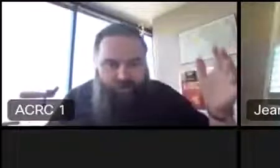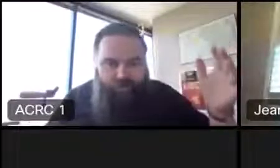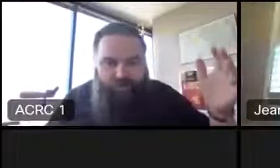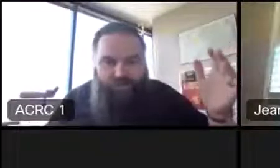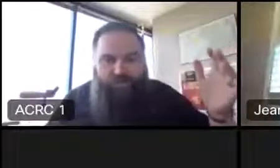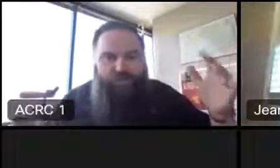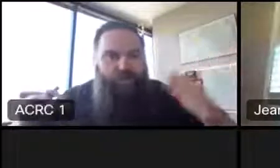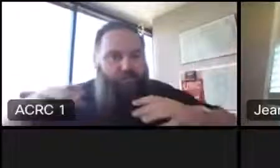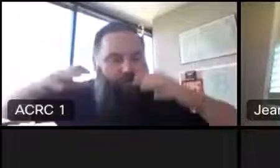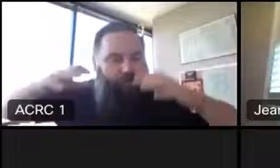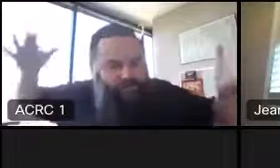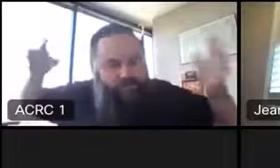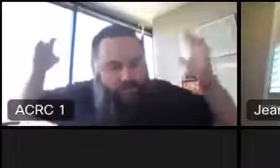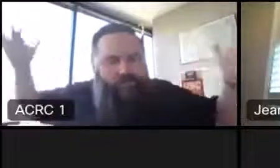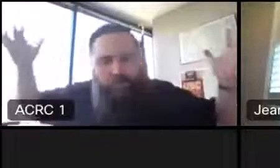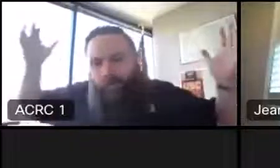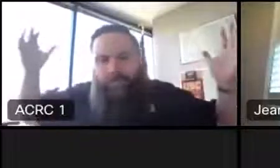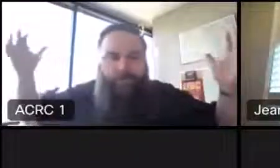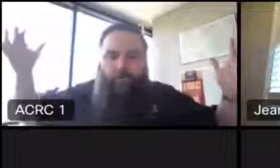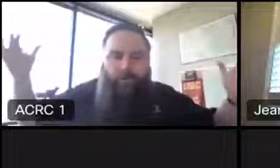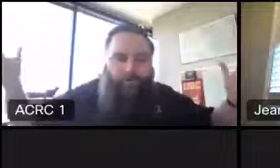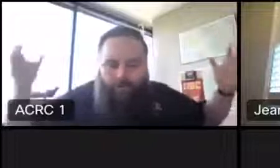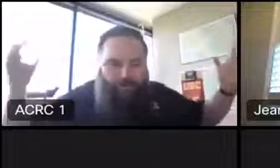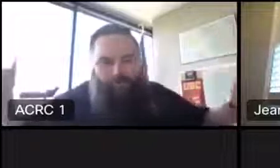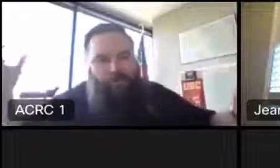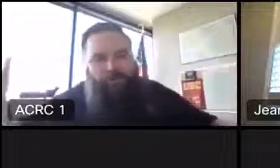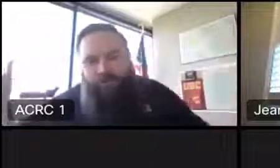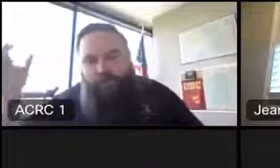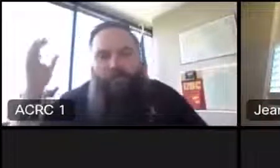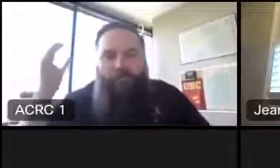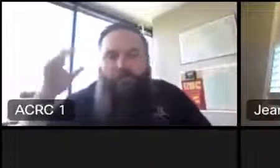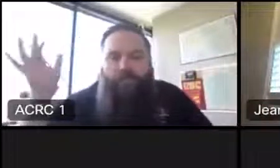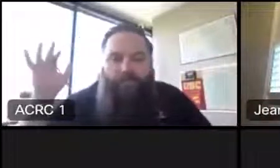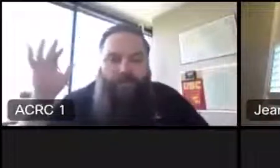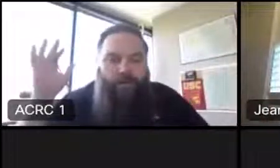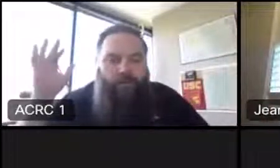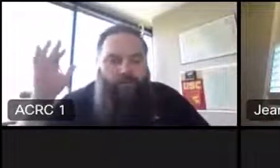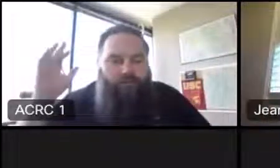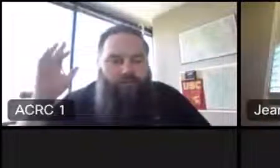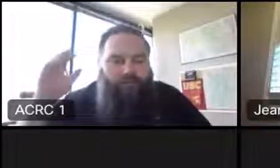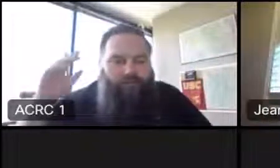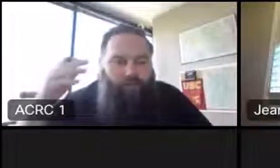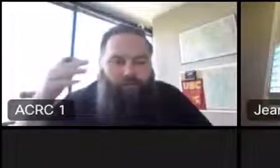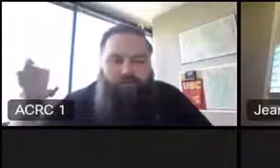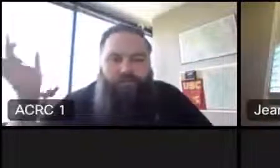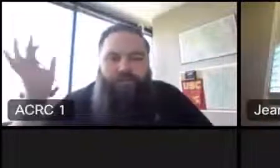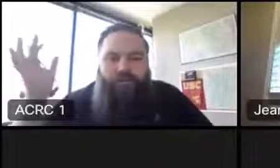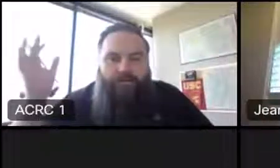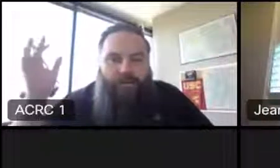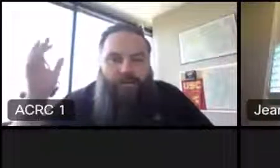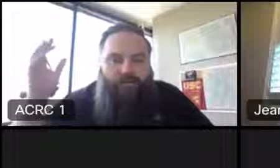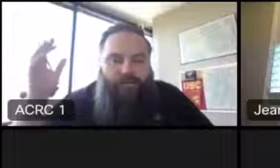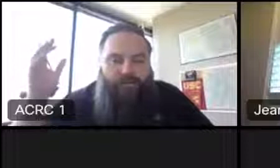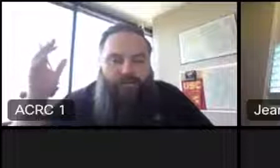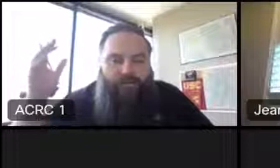services directors meeting yesterday. I think it's good to share statewide stuff with you all that is pertinent. So met with the other 20 regional